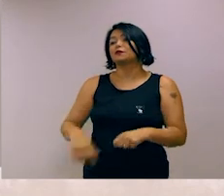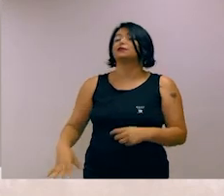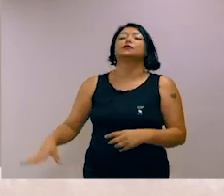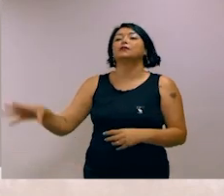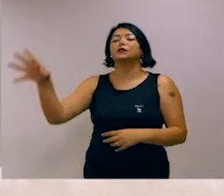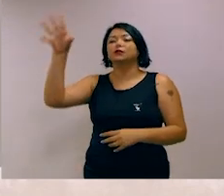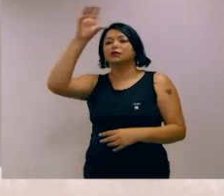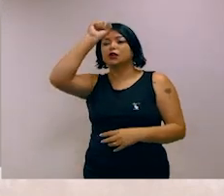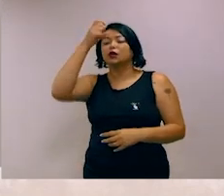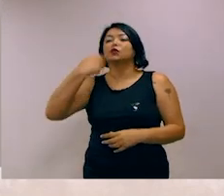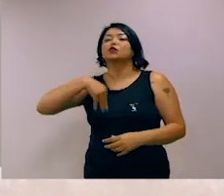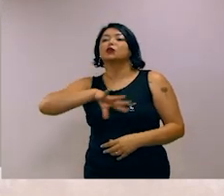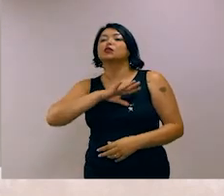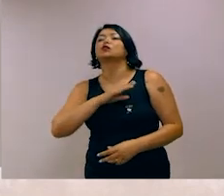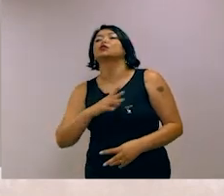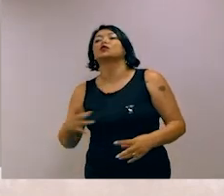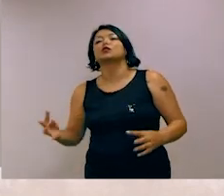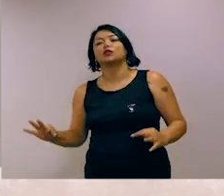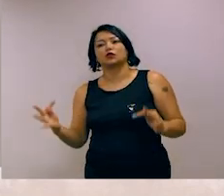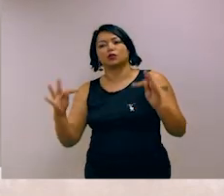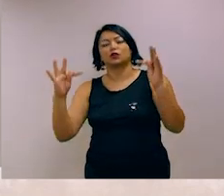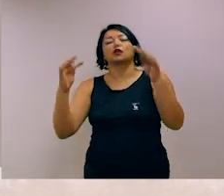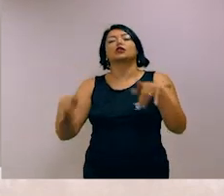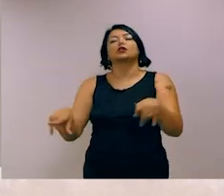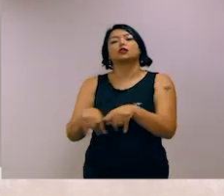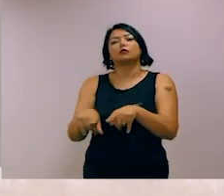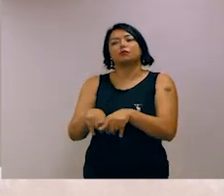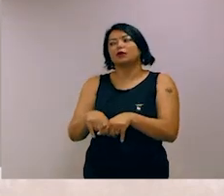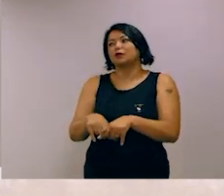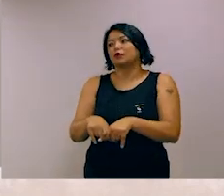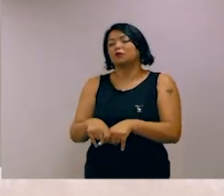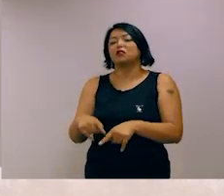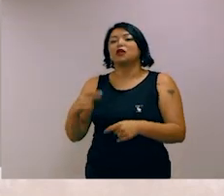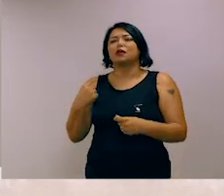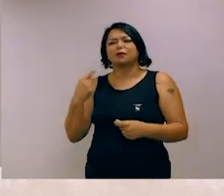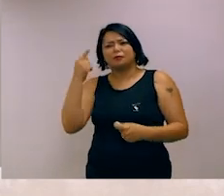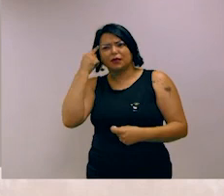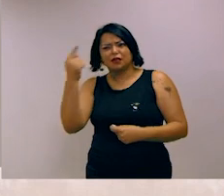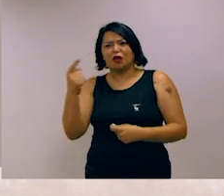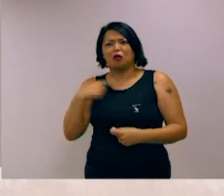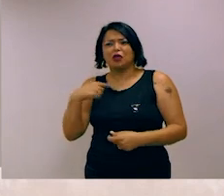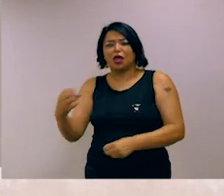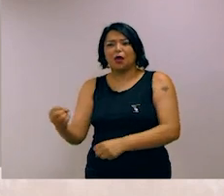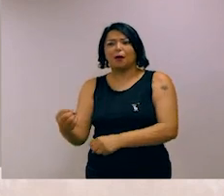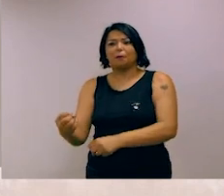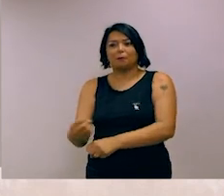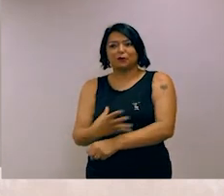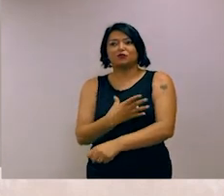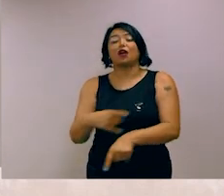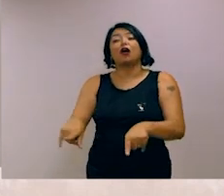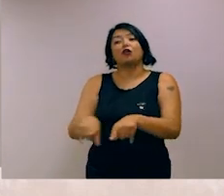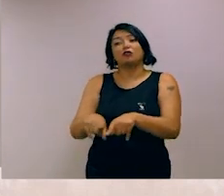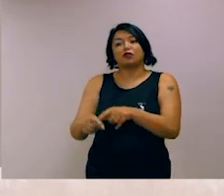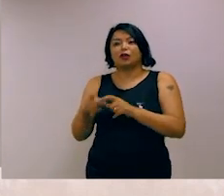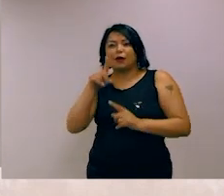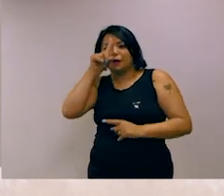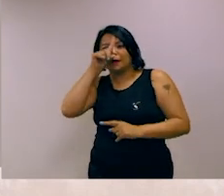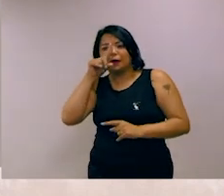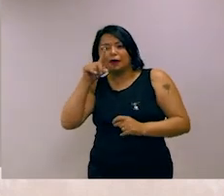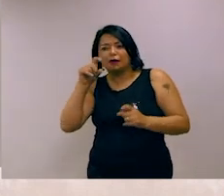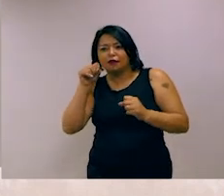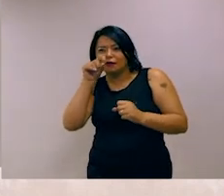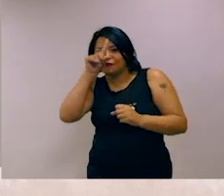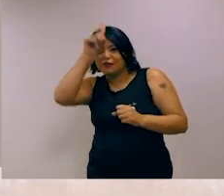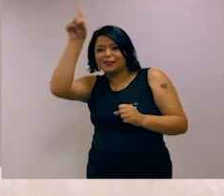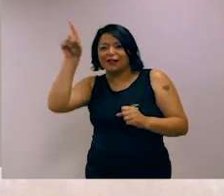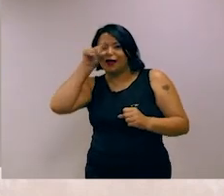what motivates people, and how we can redirect their behavior in a much better way. Doing it in the government